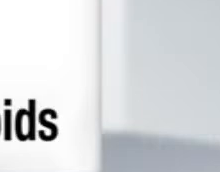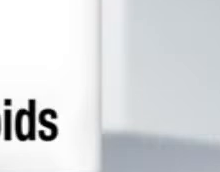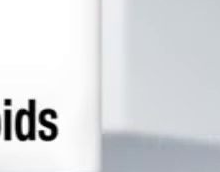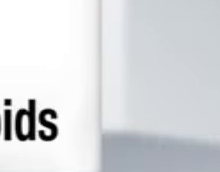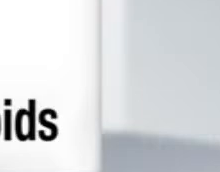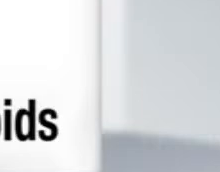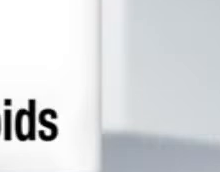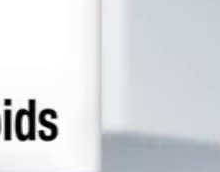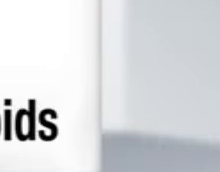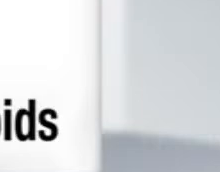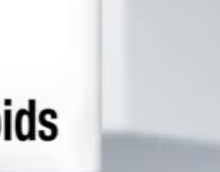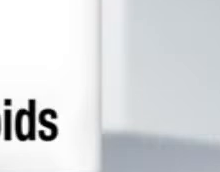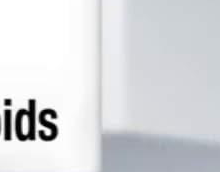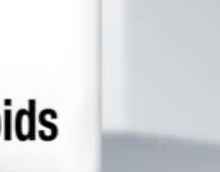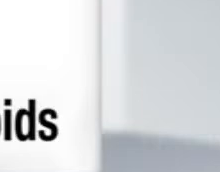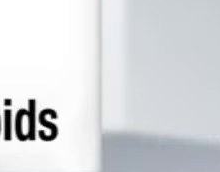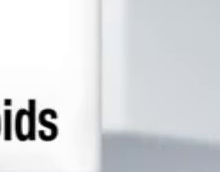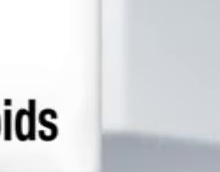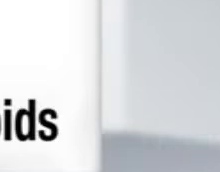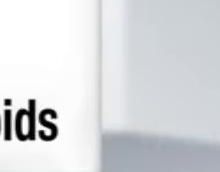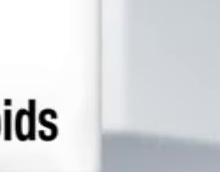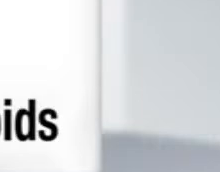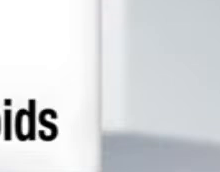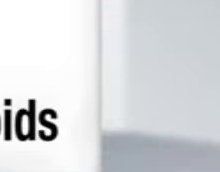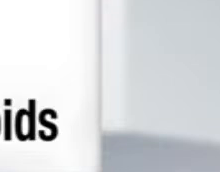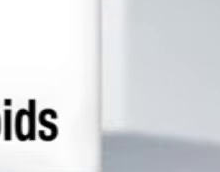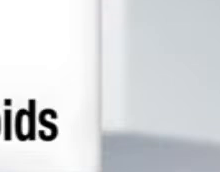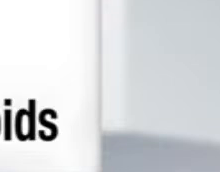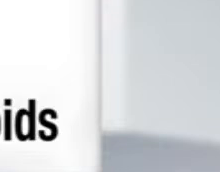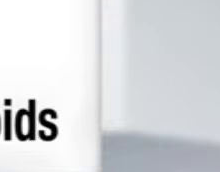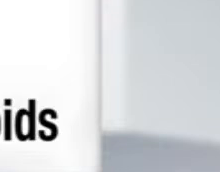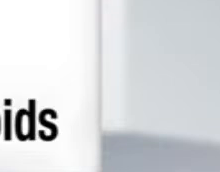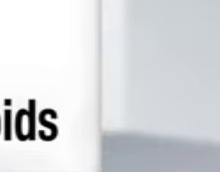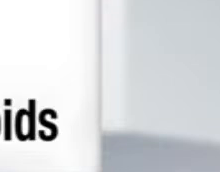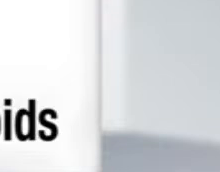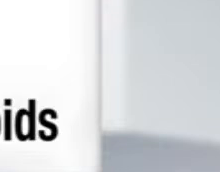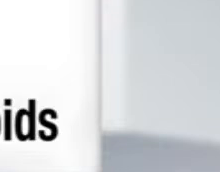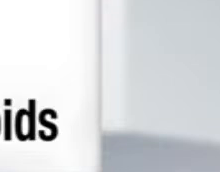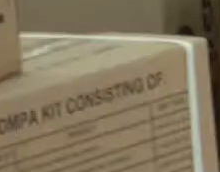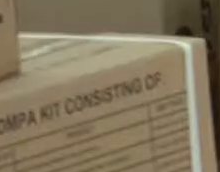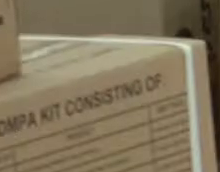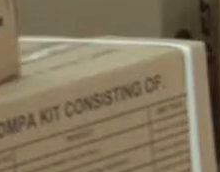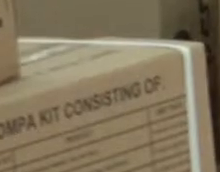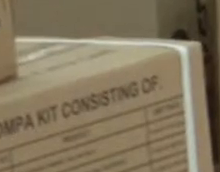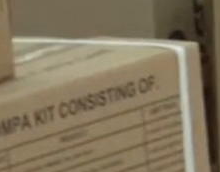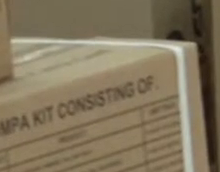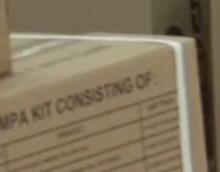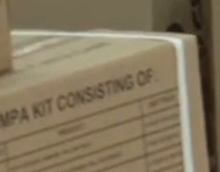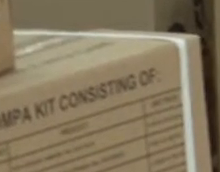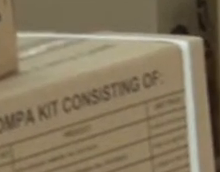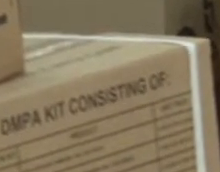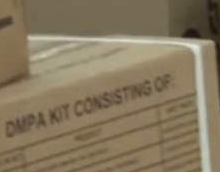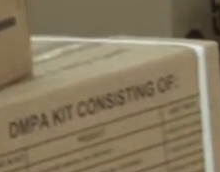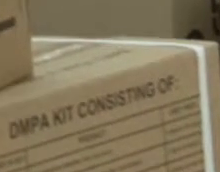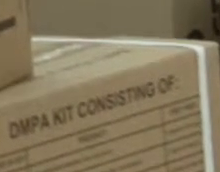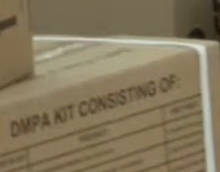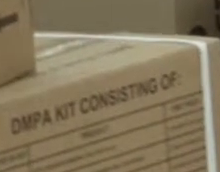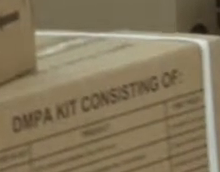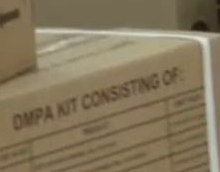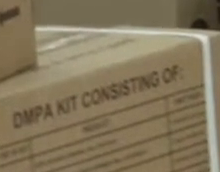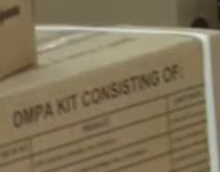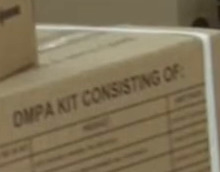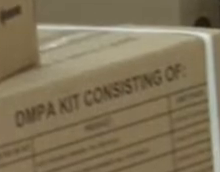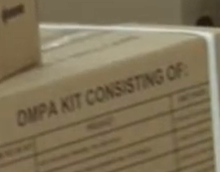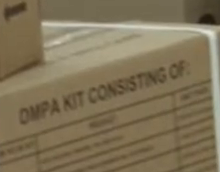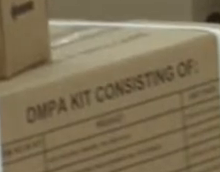in identifying the winning and losing bids, forcing Global Fund to cancel the tender. The sources said there's more to